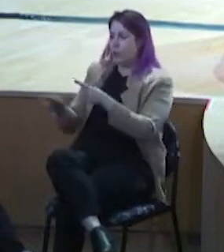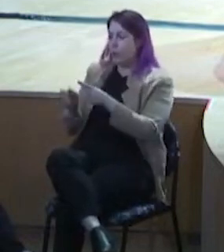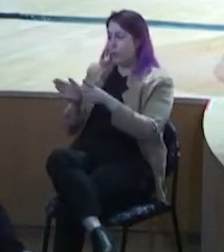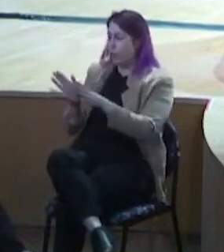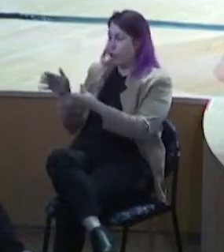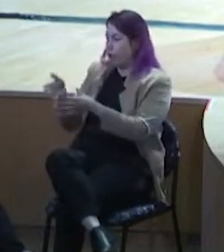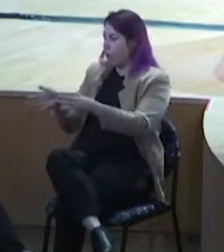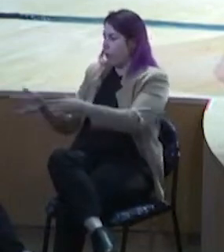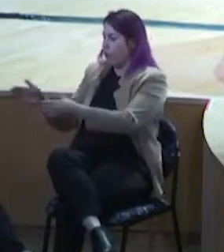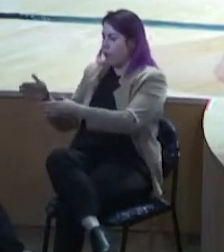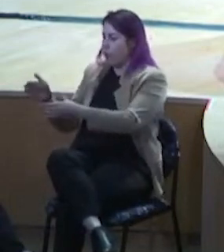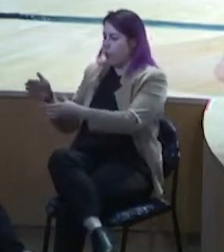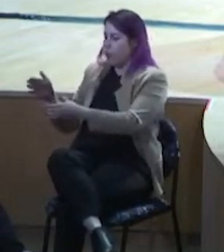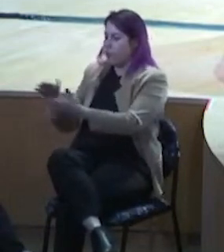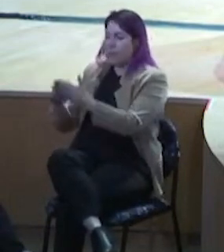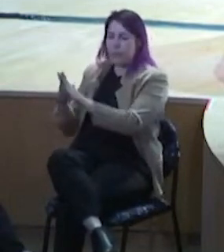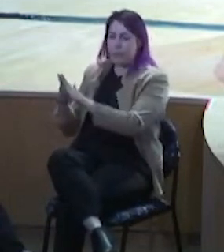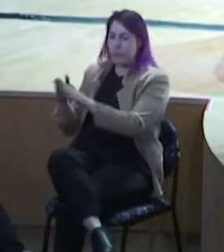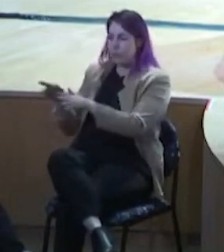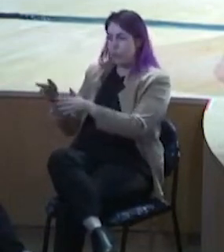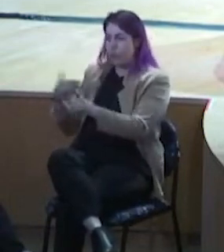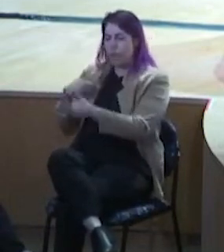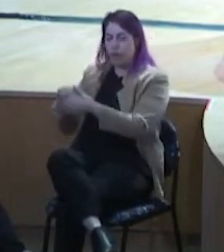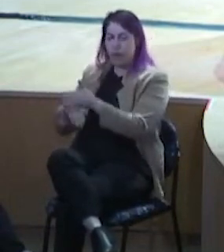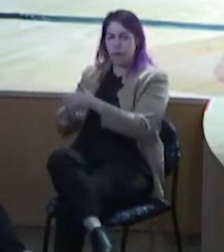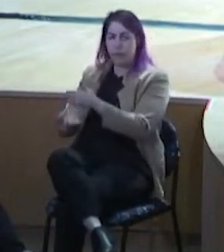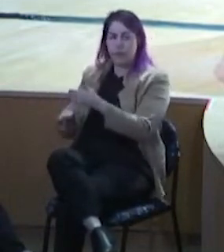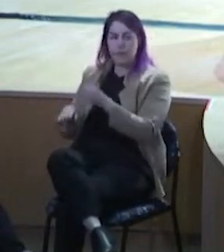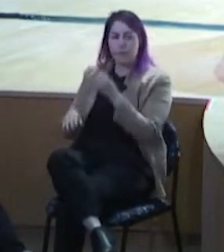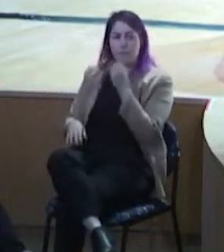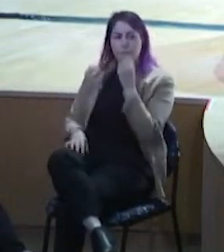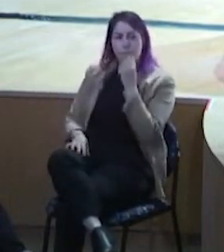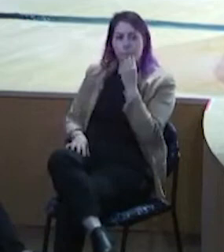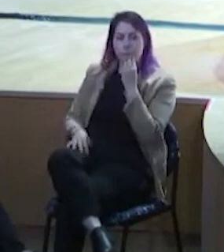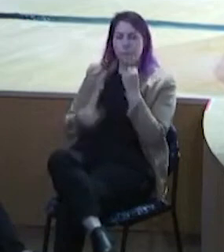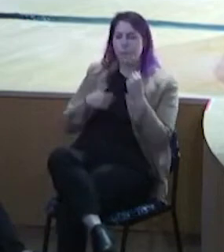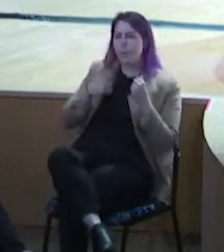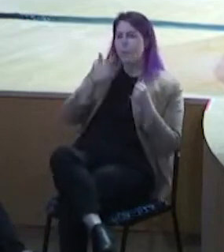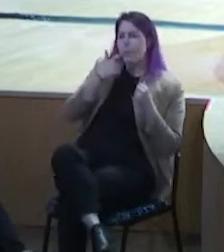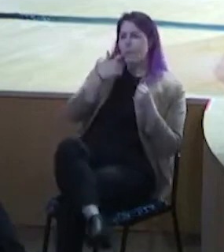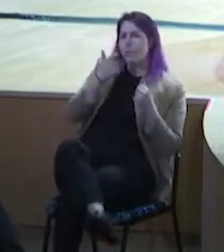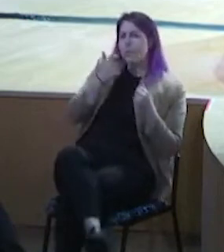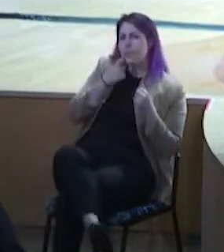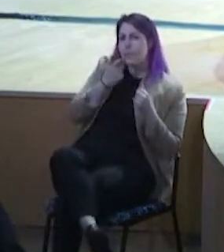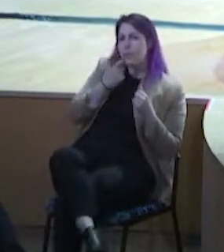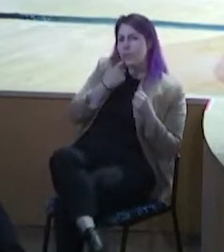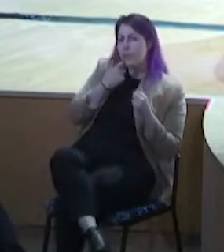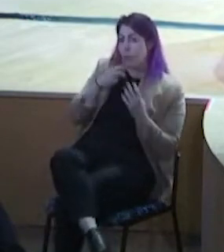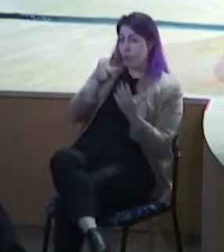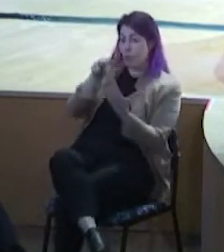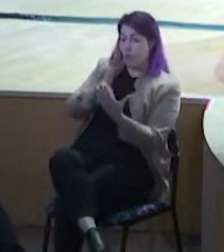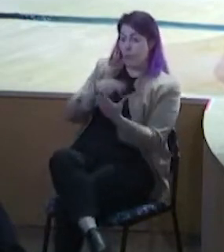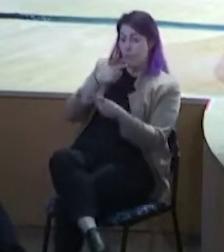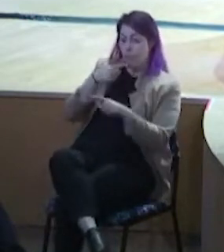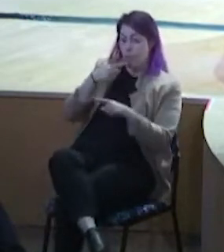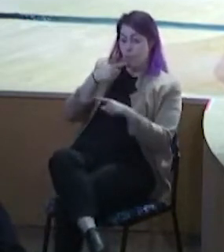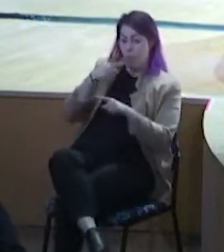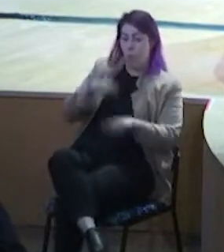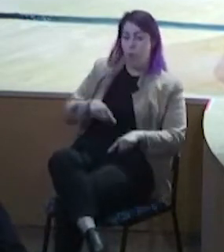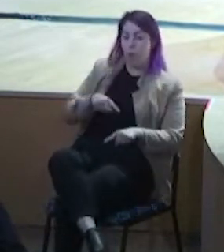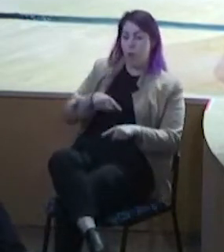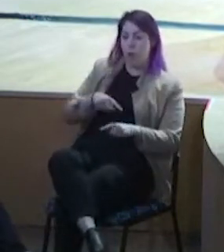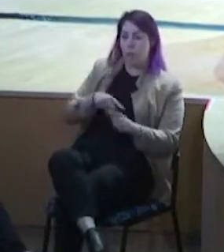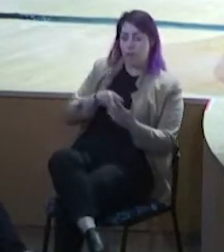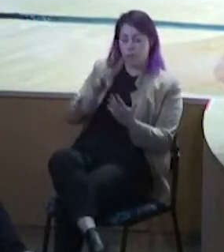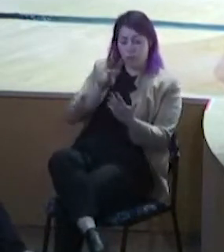can have this fresh water. And I recently was able to actually read the report, and they